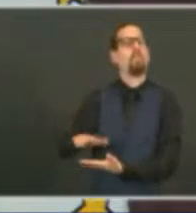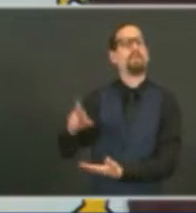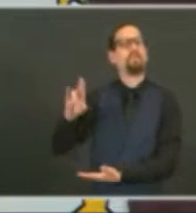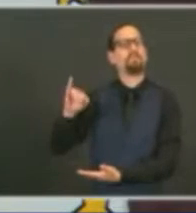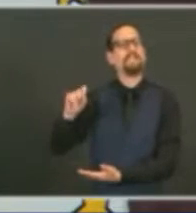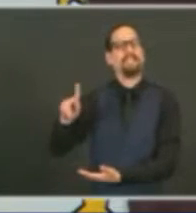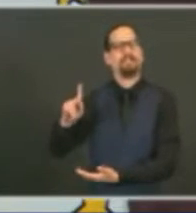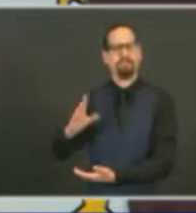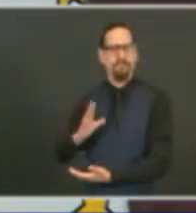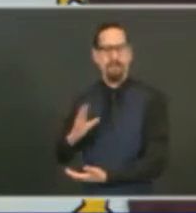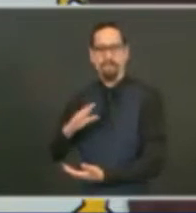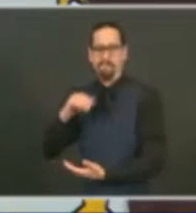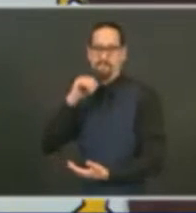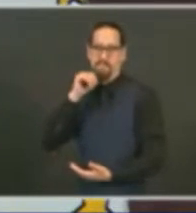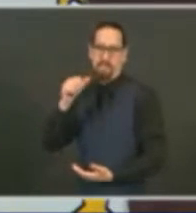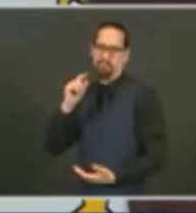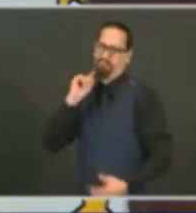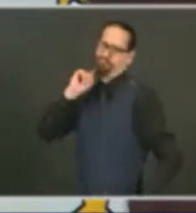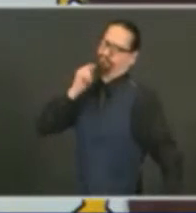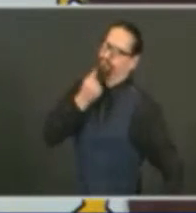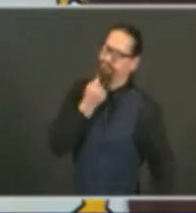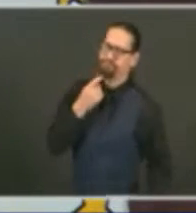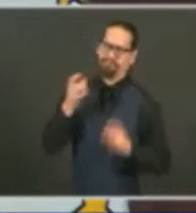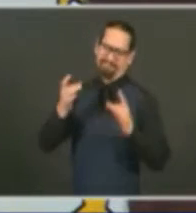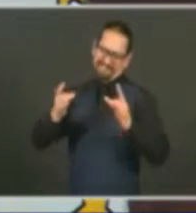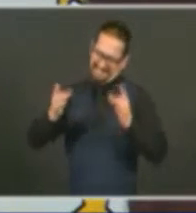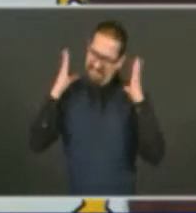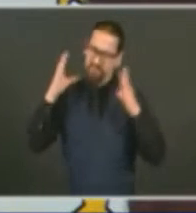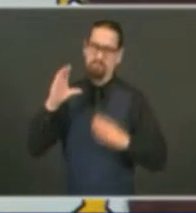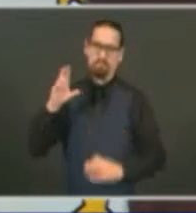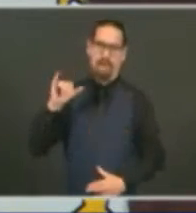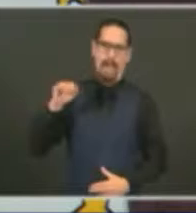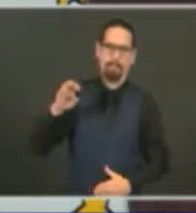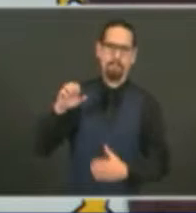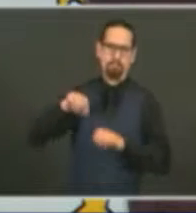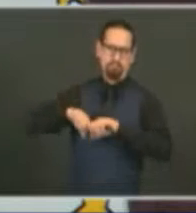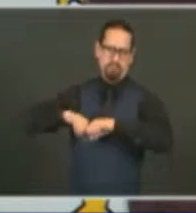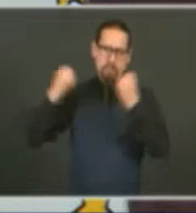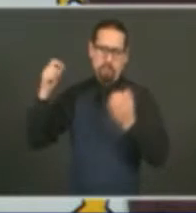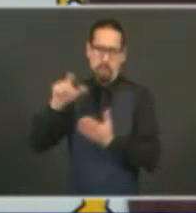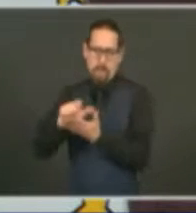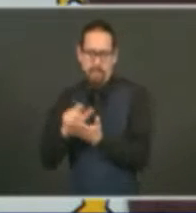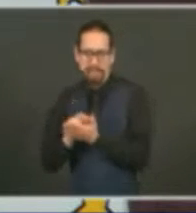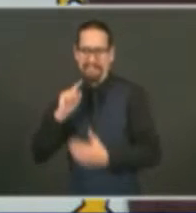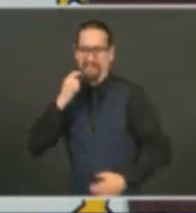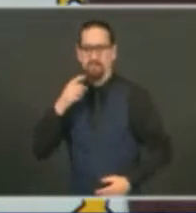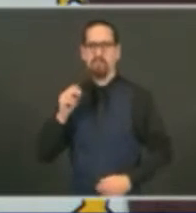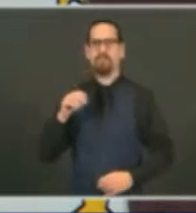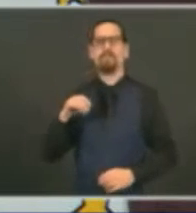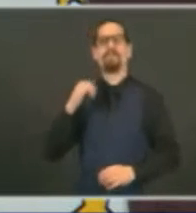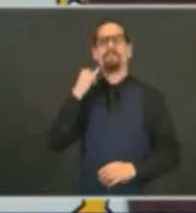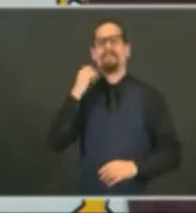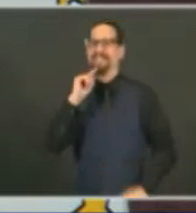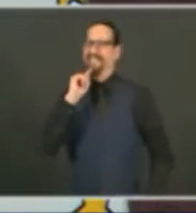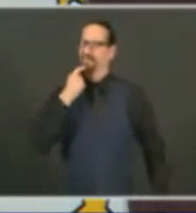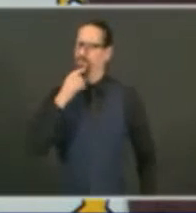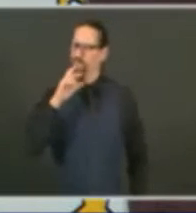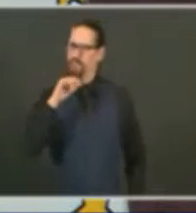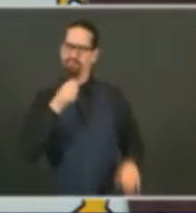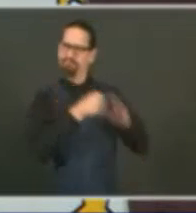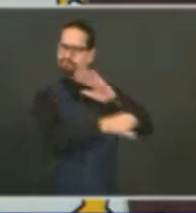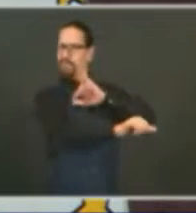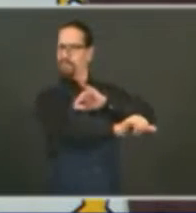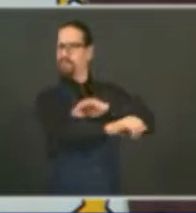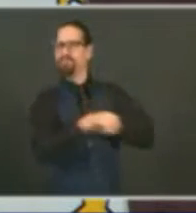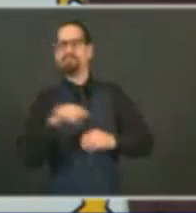serious crimes that people are there for, often violent crimes. So apart from the fact that I don't have the power to do it, no,